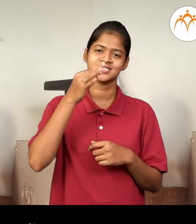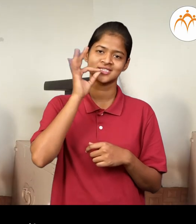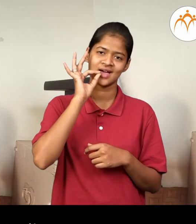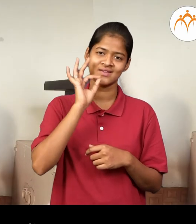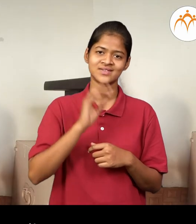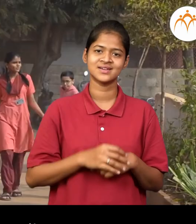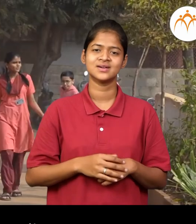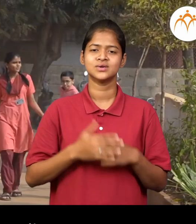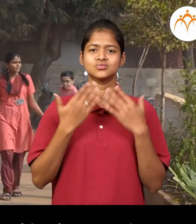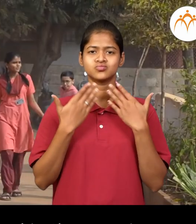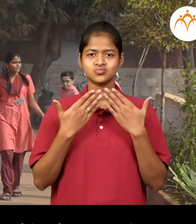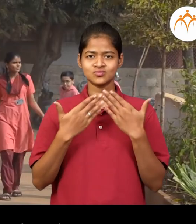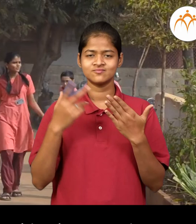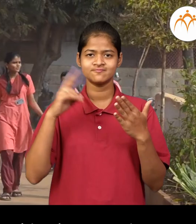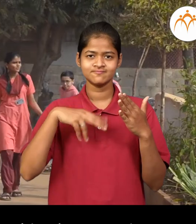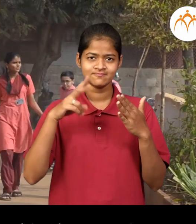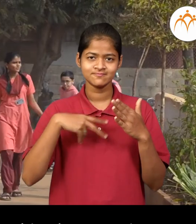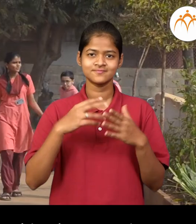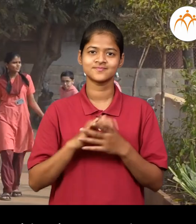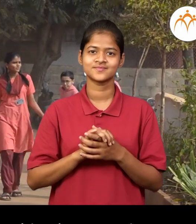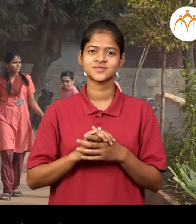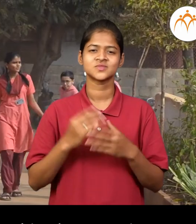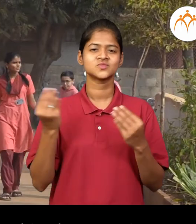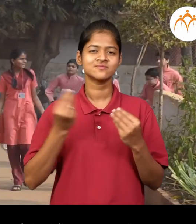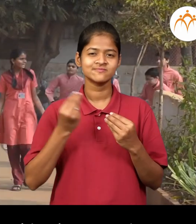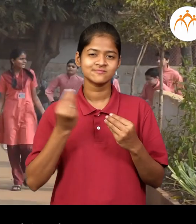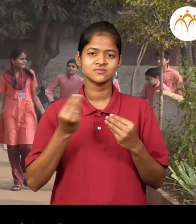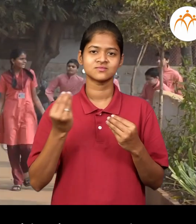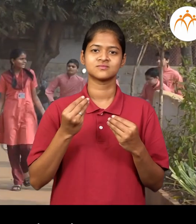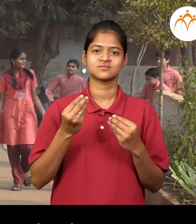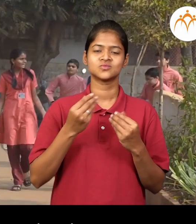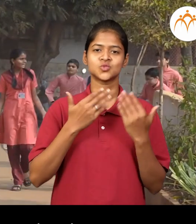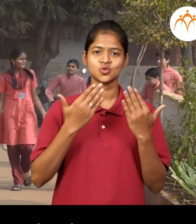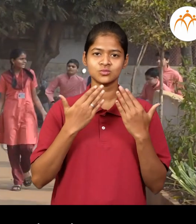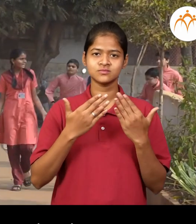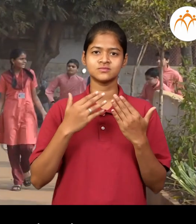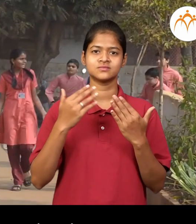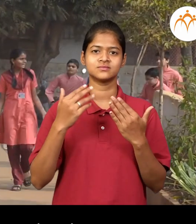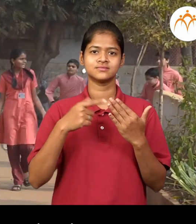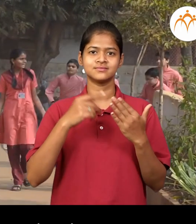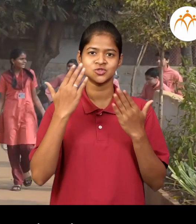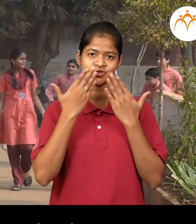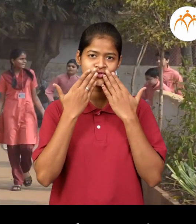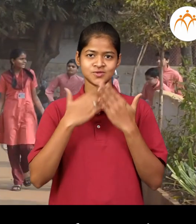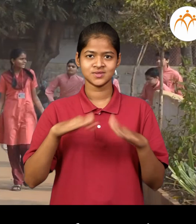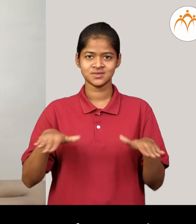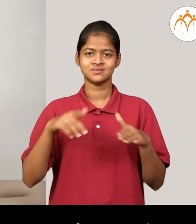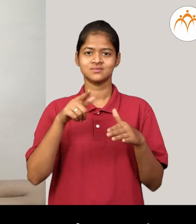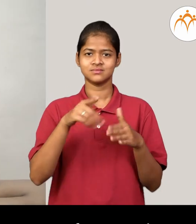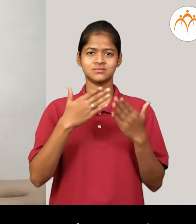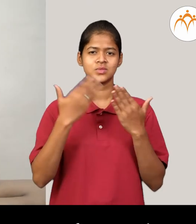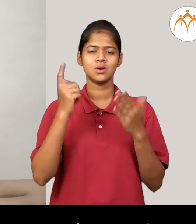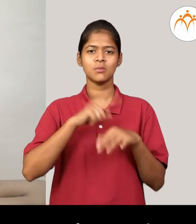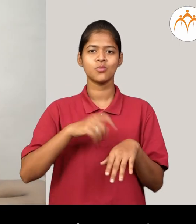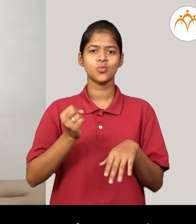studies. Some children have school in the morning, then they go to school. When certain